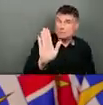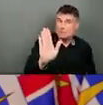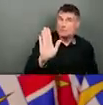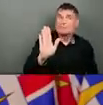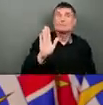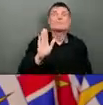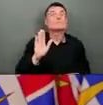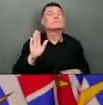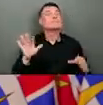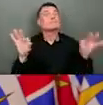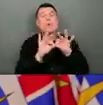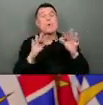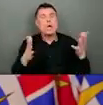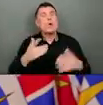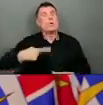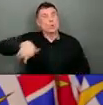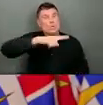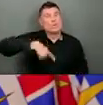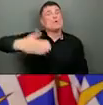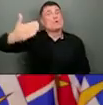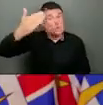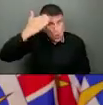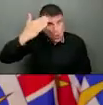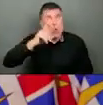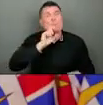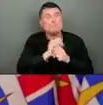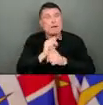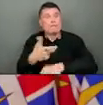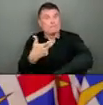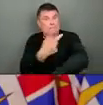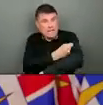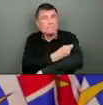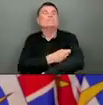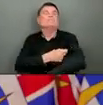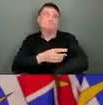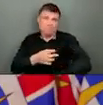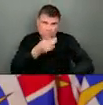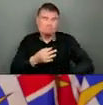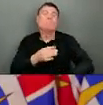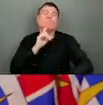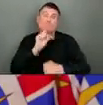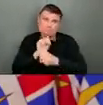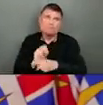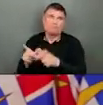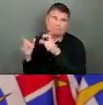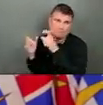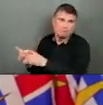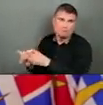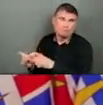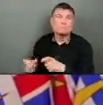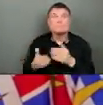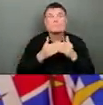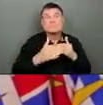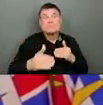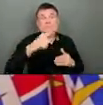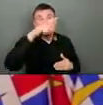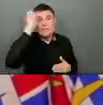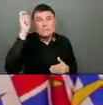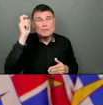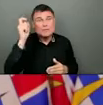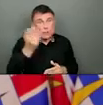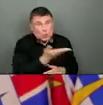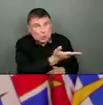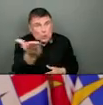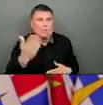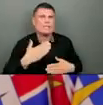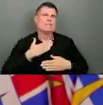protection. And to make this a summer we all can enjoy, we need to make sure that as many people as